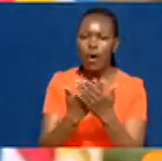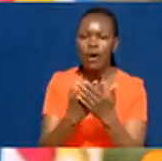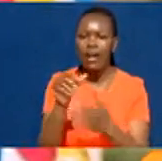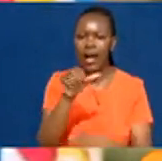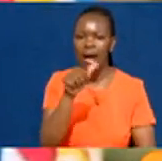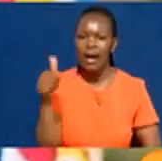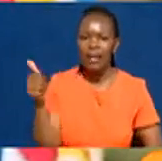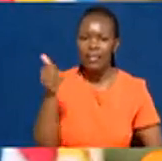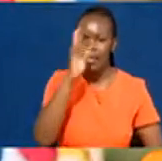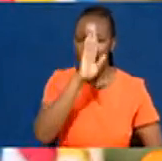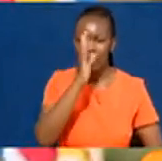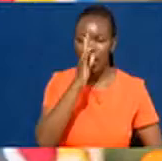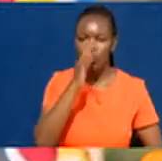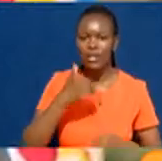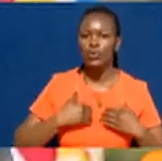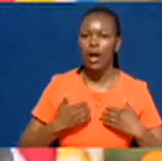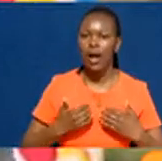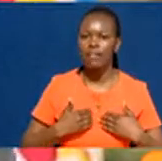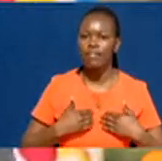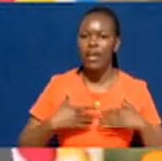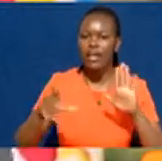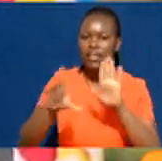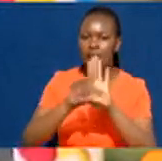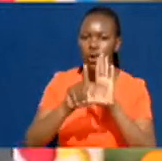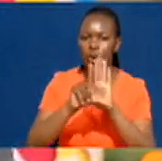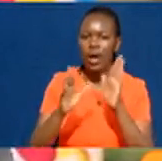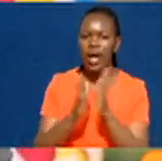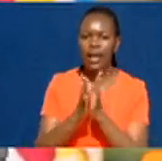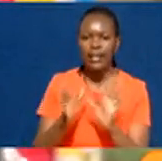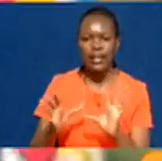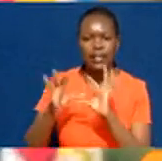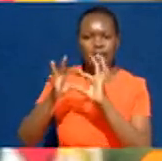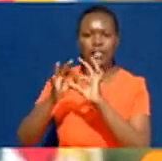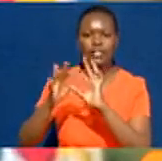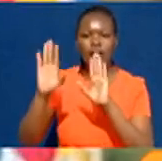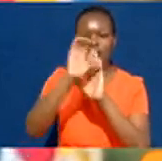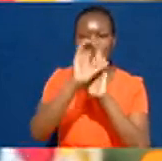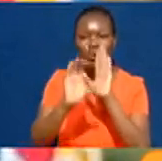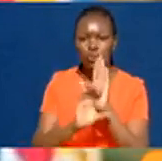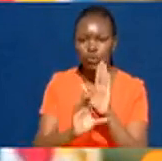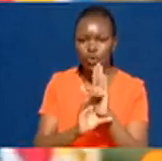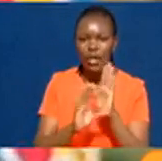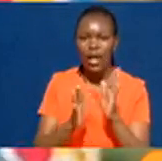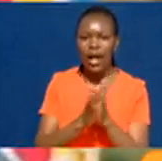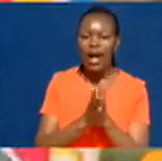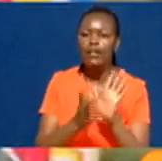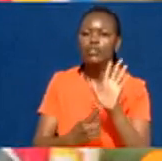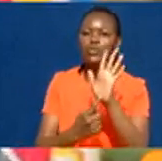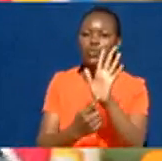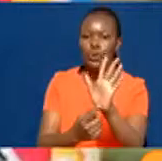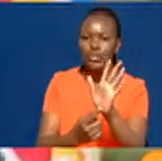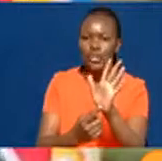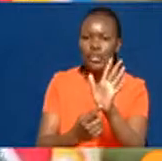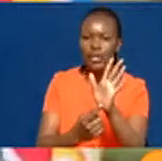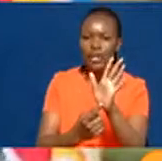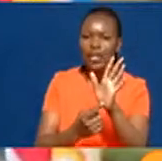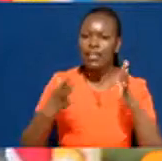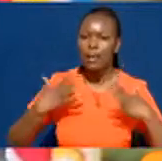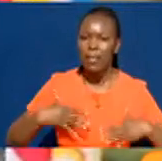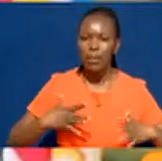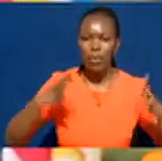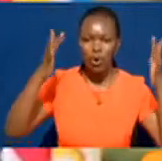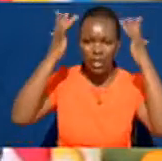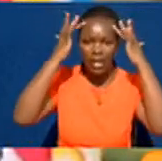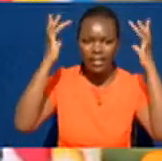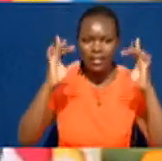the rule of law, entrenched our Constitution, and expressed the sovereign will of the people who